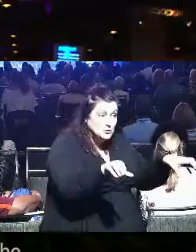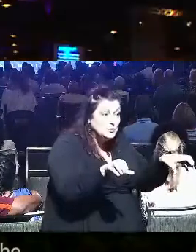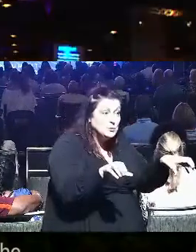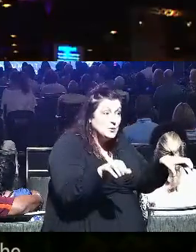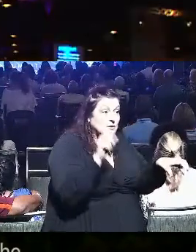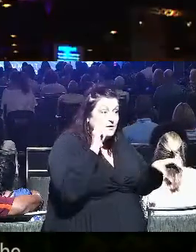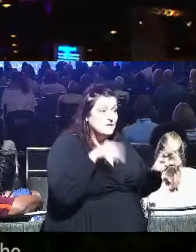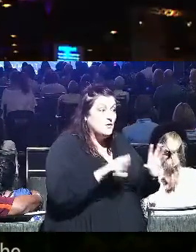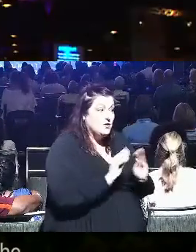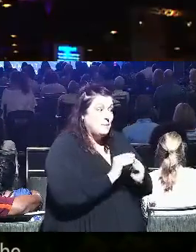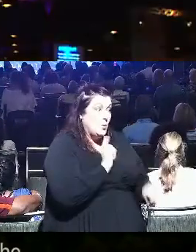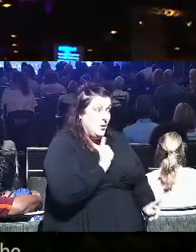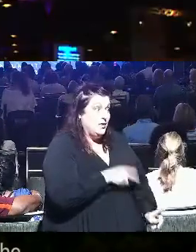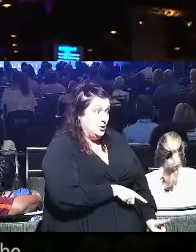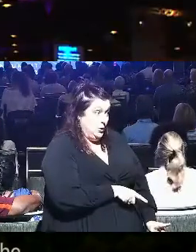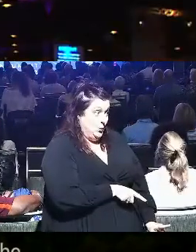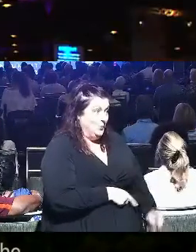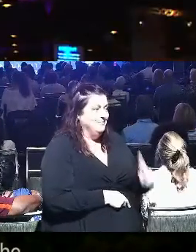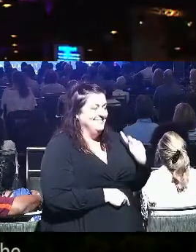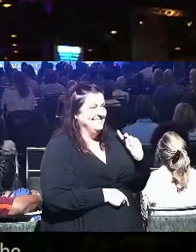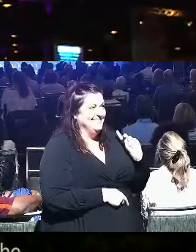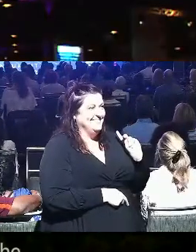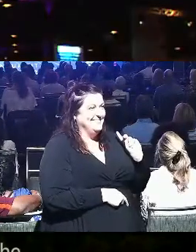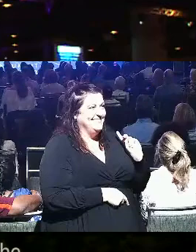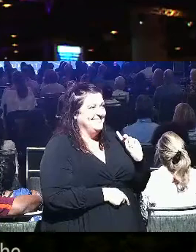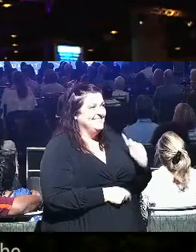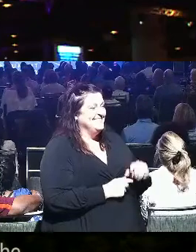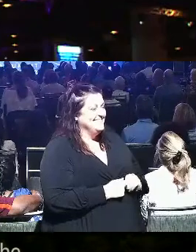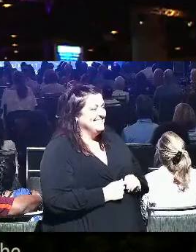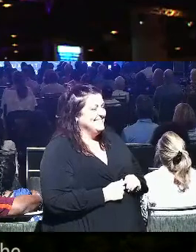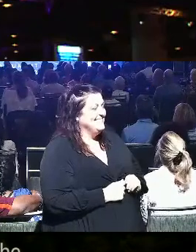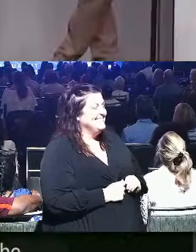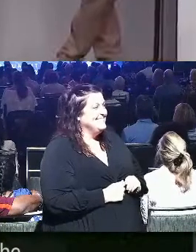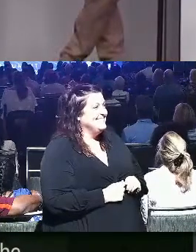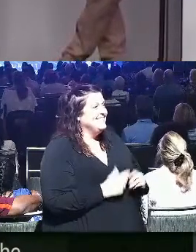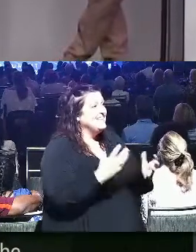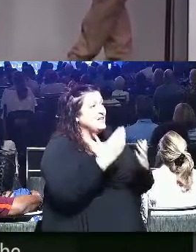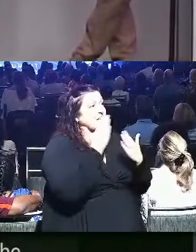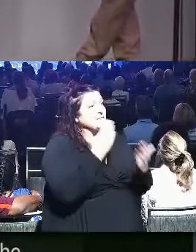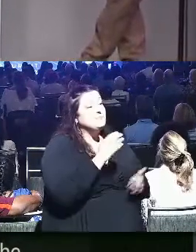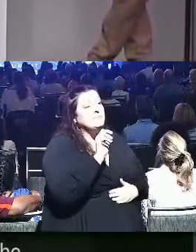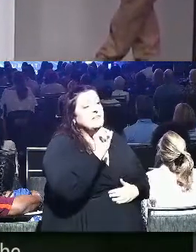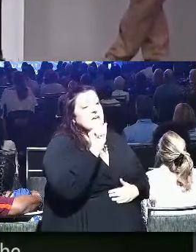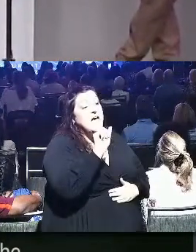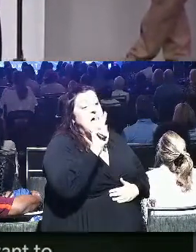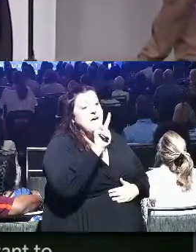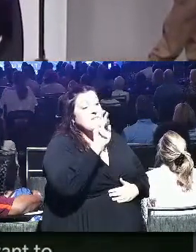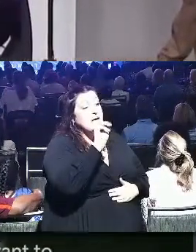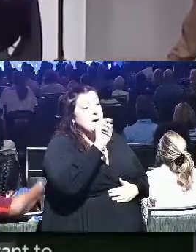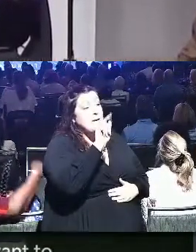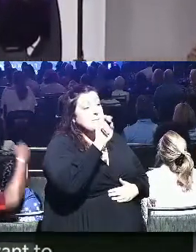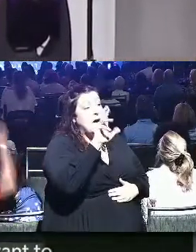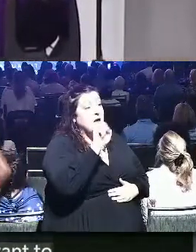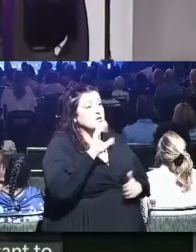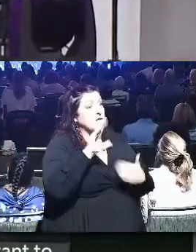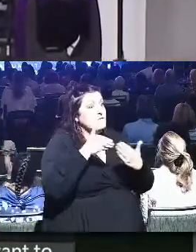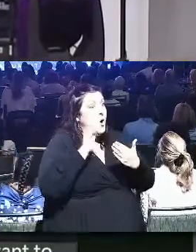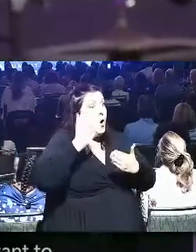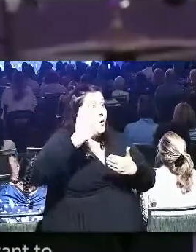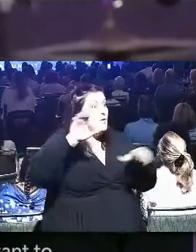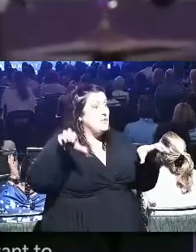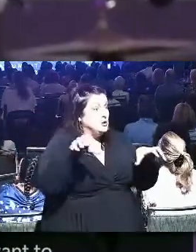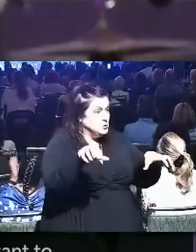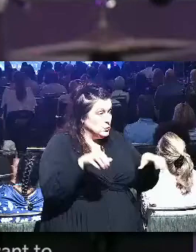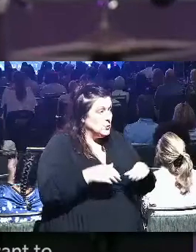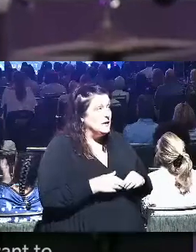the American Sign Language. I want to thank AV Matters for all that those guys have